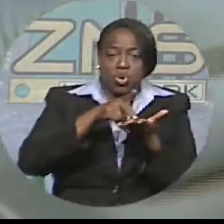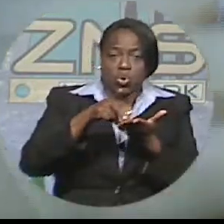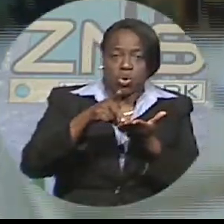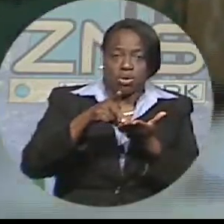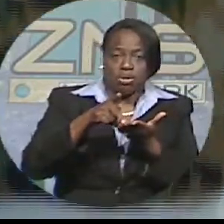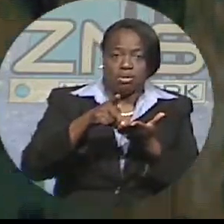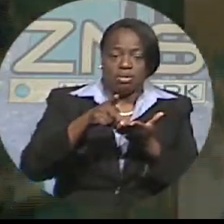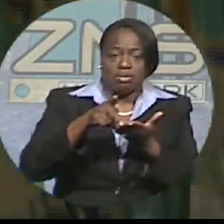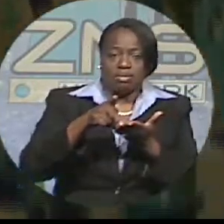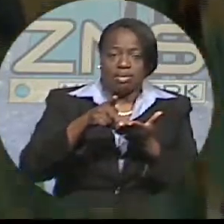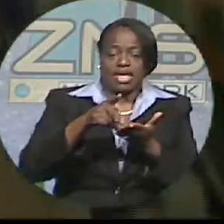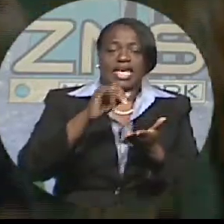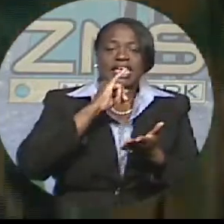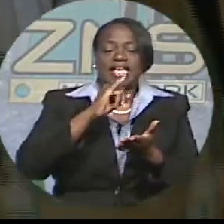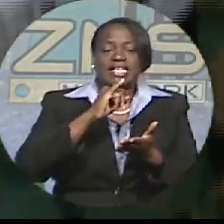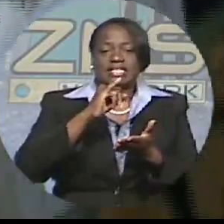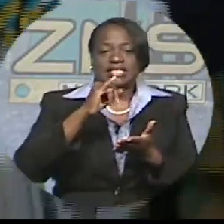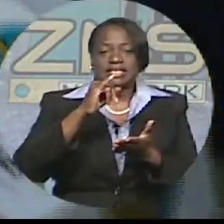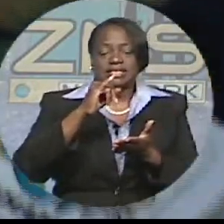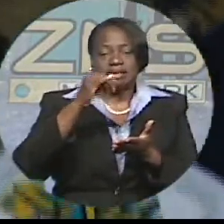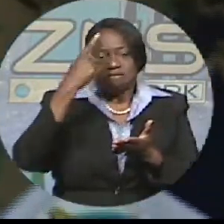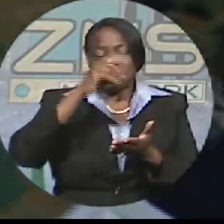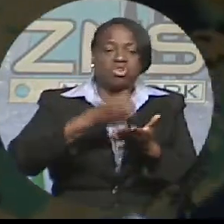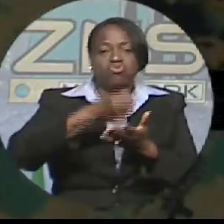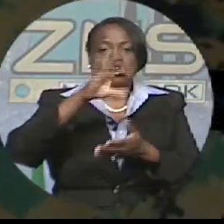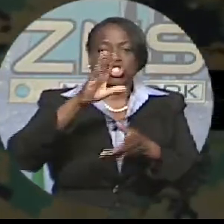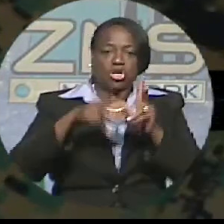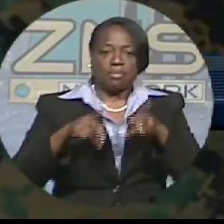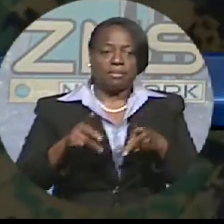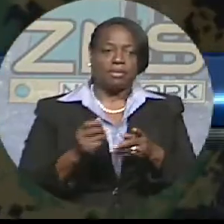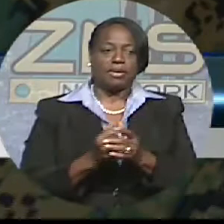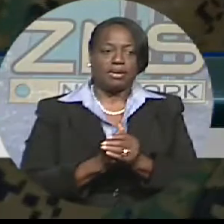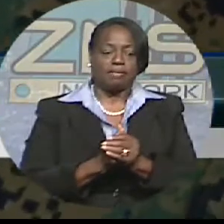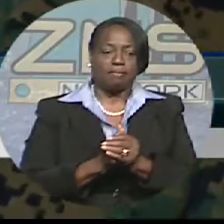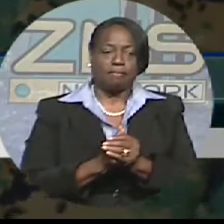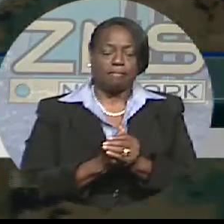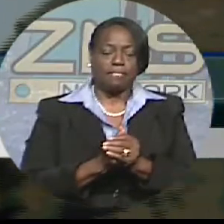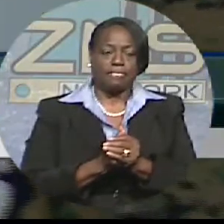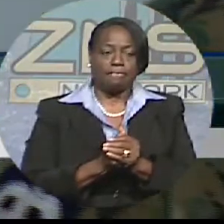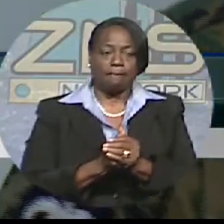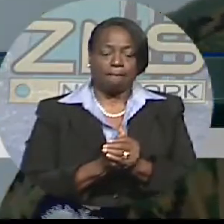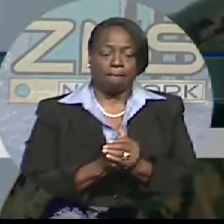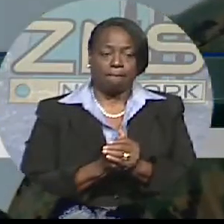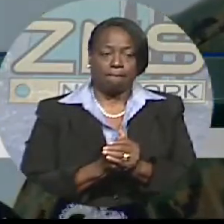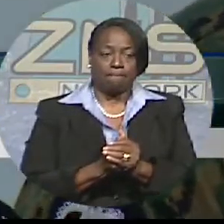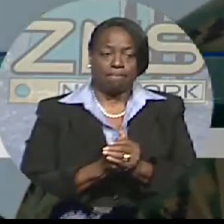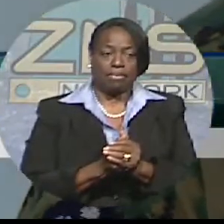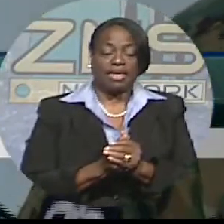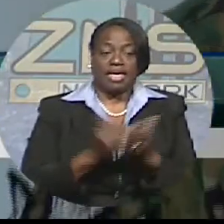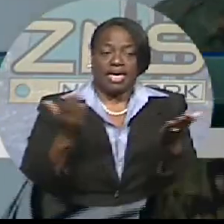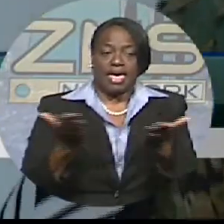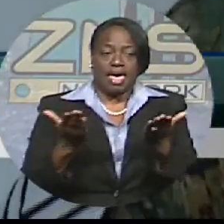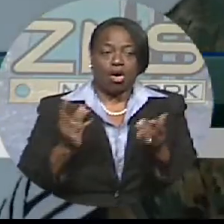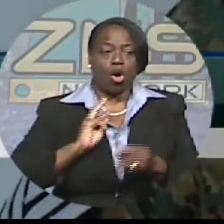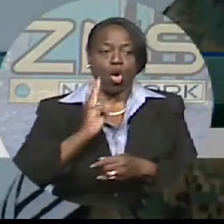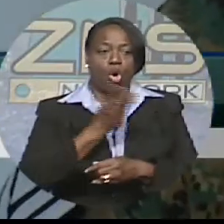the preference of the elite and the socially inclined. Here we have